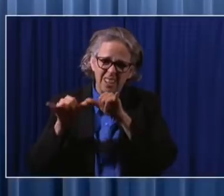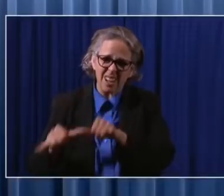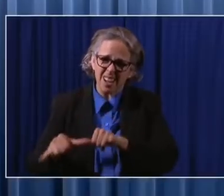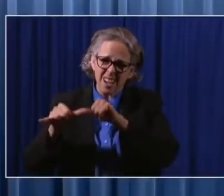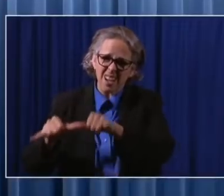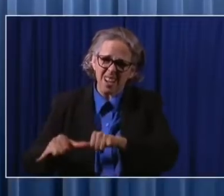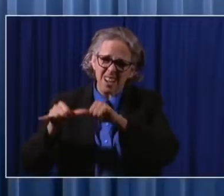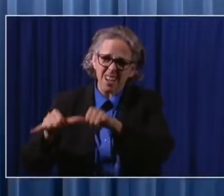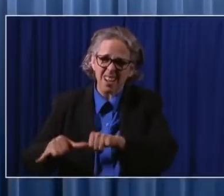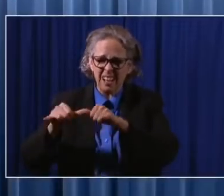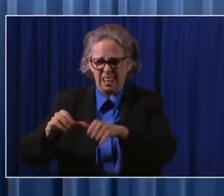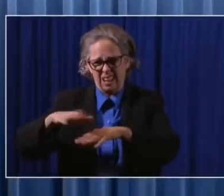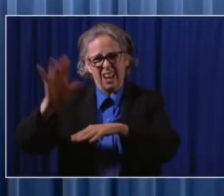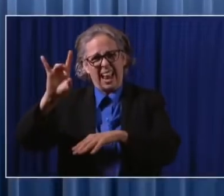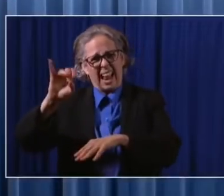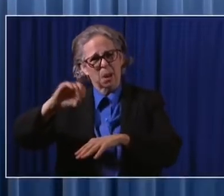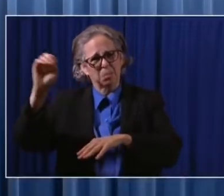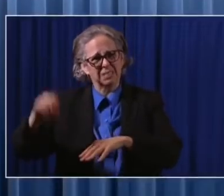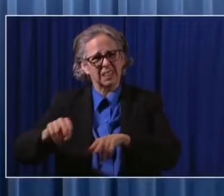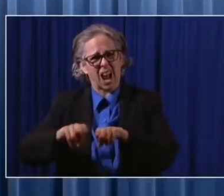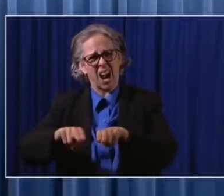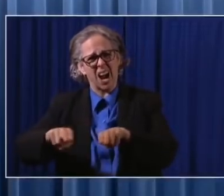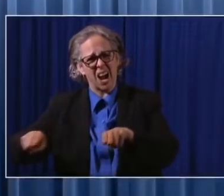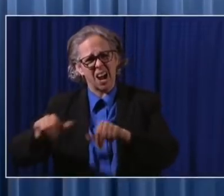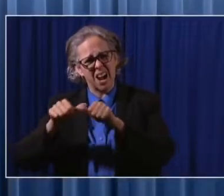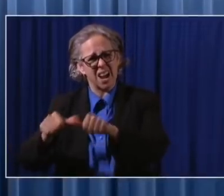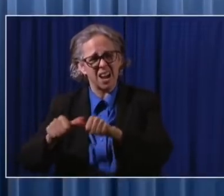We'll move to Fairfield County.